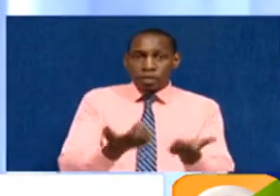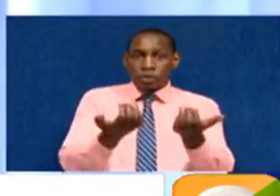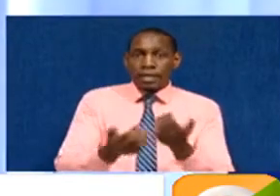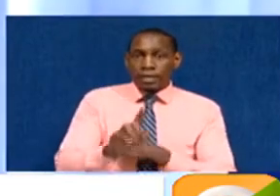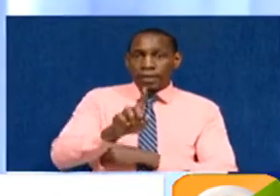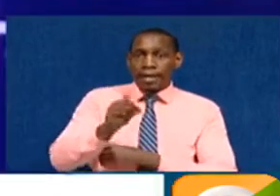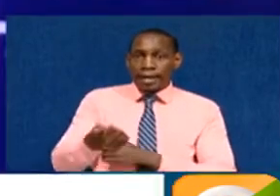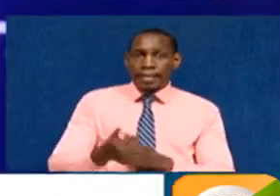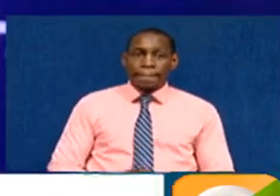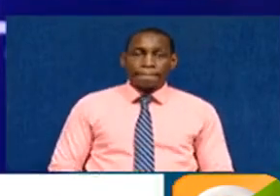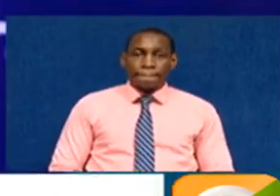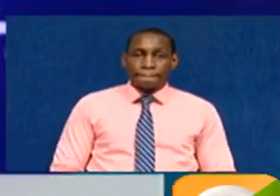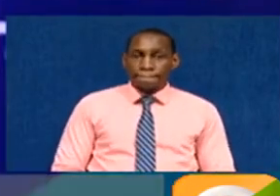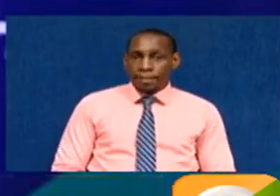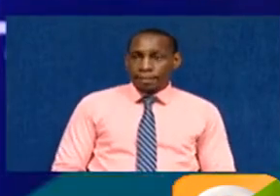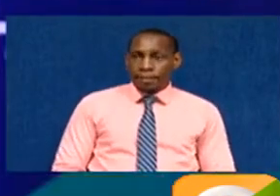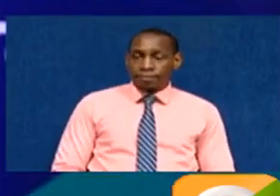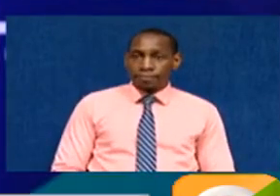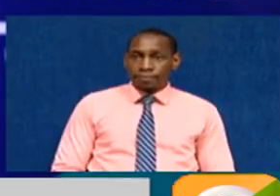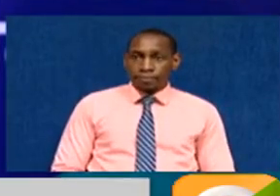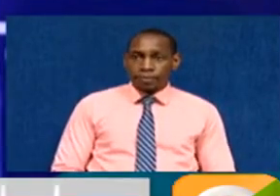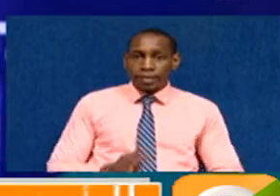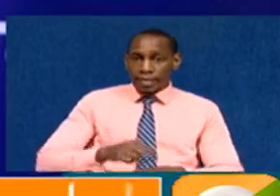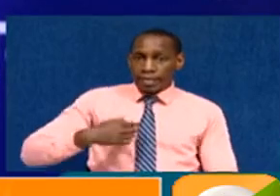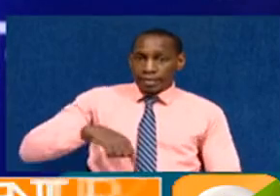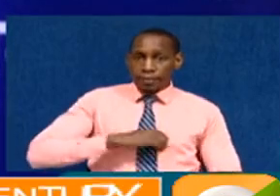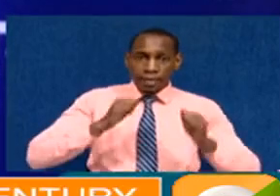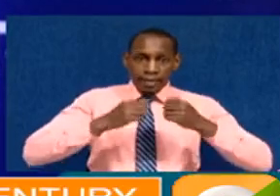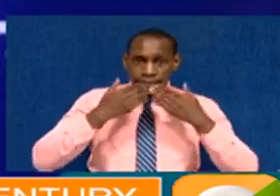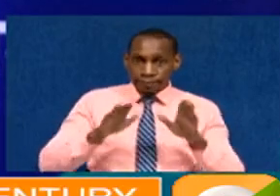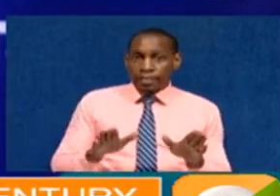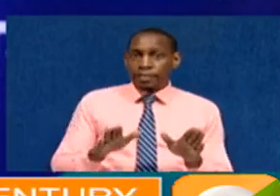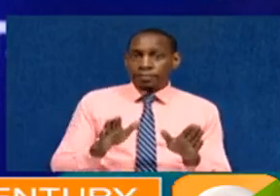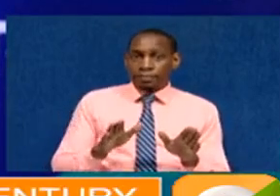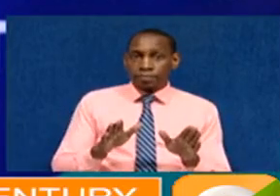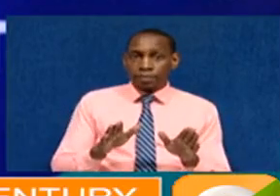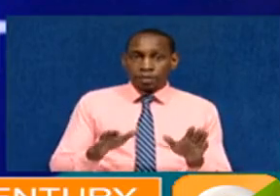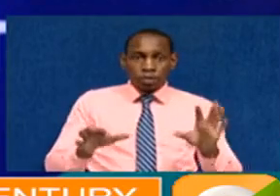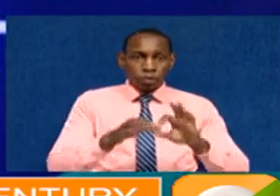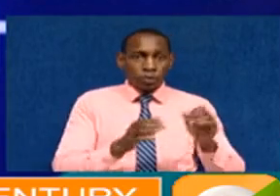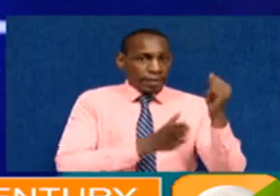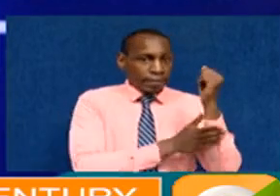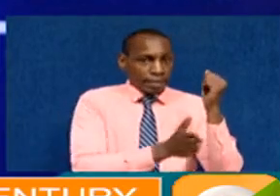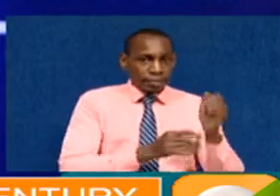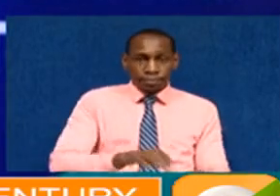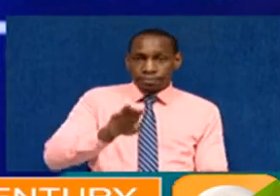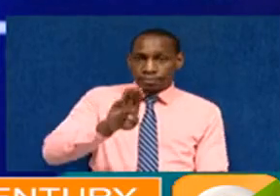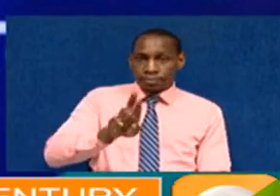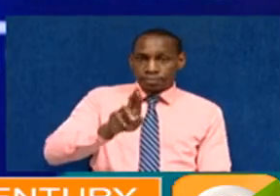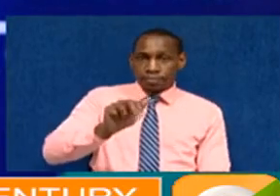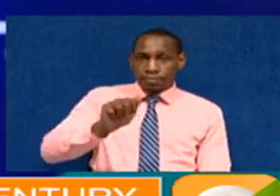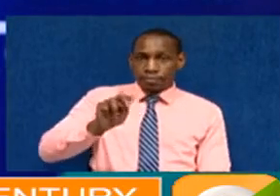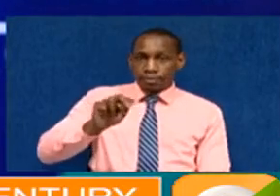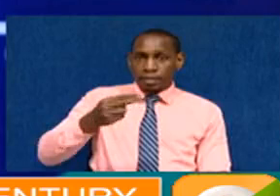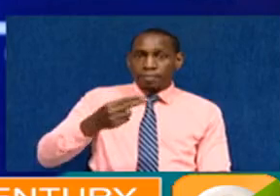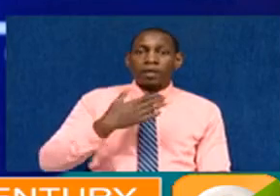other. When we agreed to go with Branch, we wanted somebody who